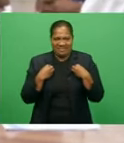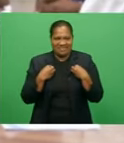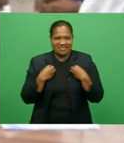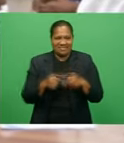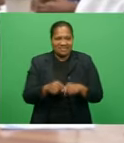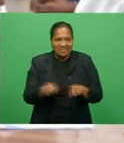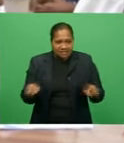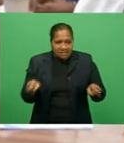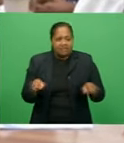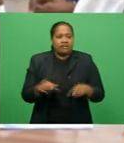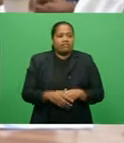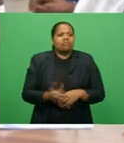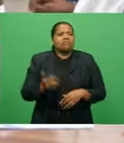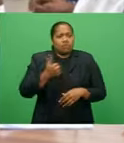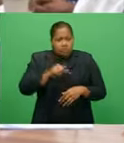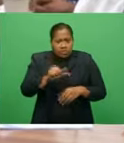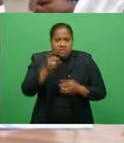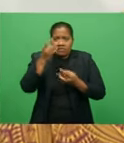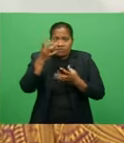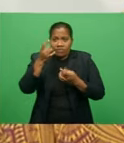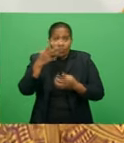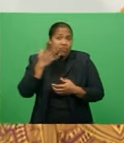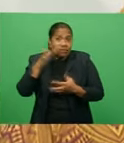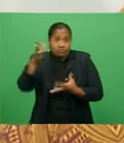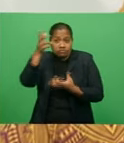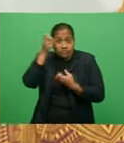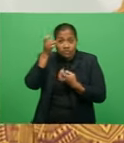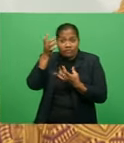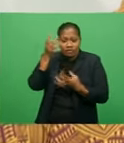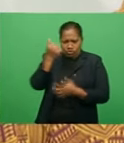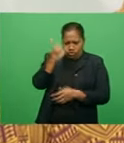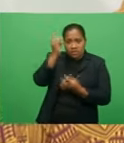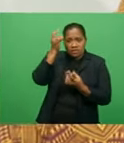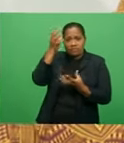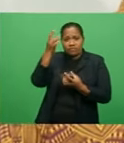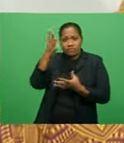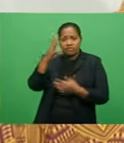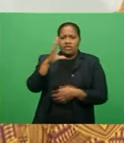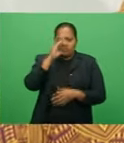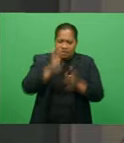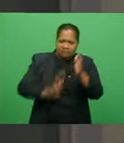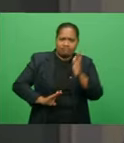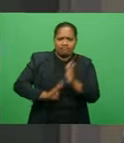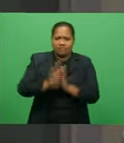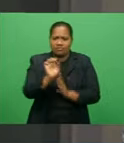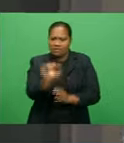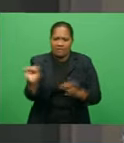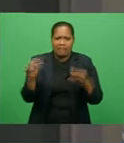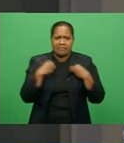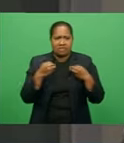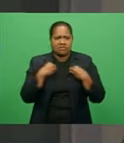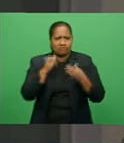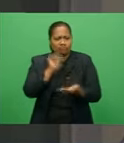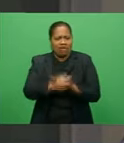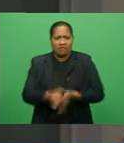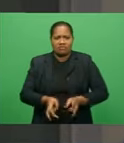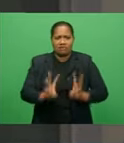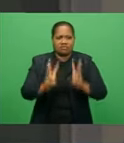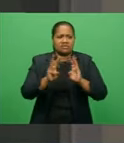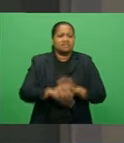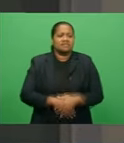gain, use that information to empower themselves and their businesses to rear their businesses in the right direction. Young businesses, small businesses,